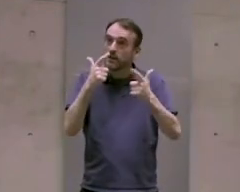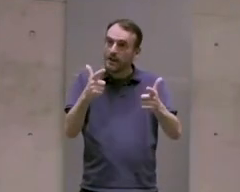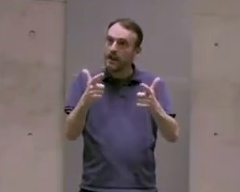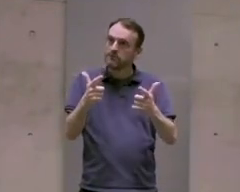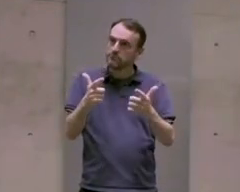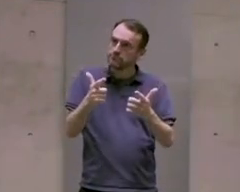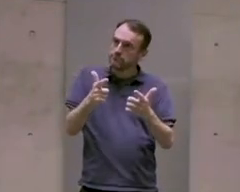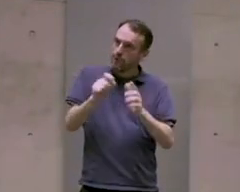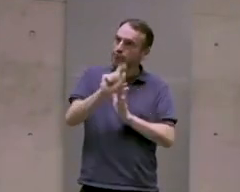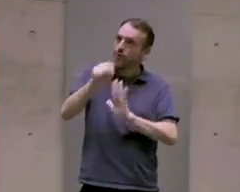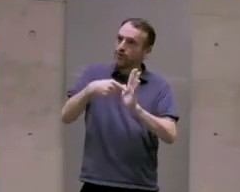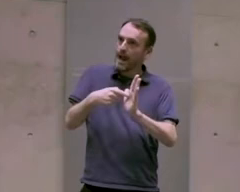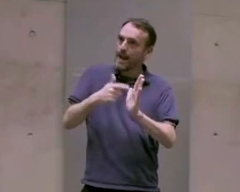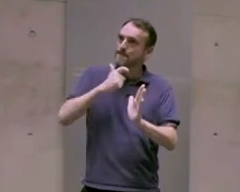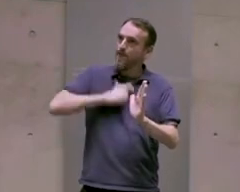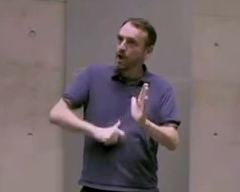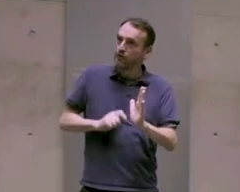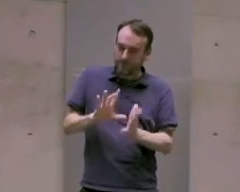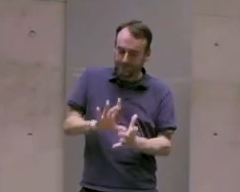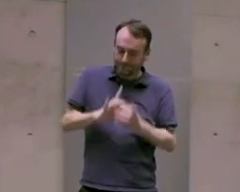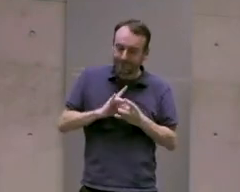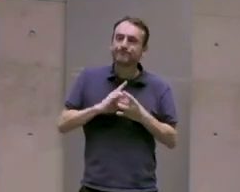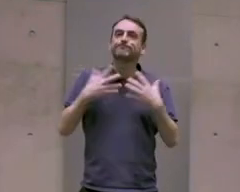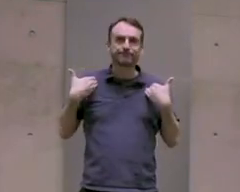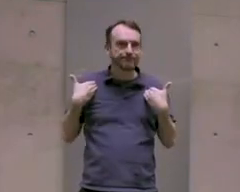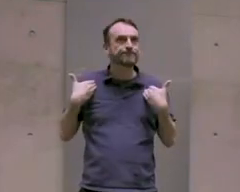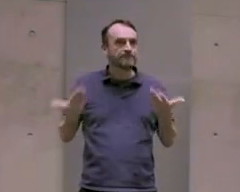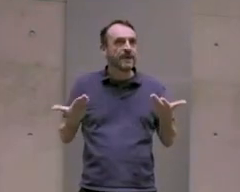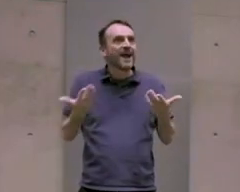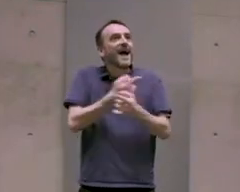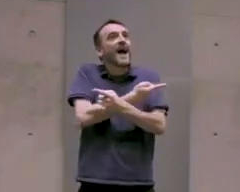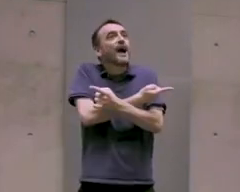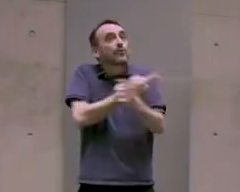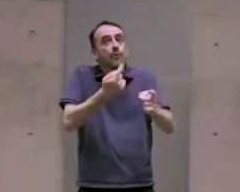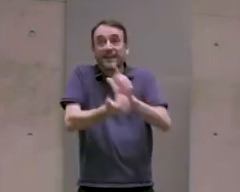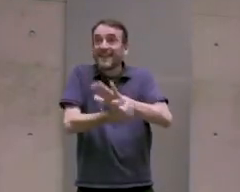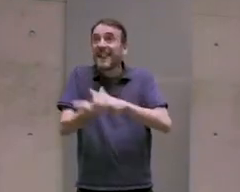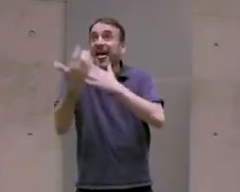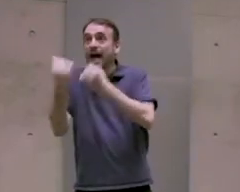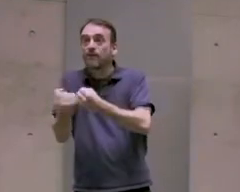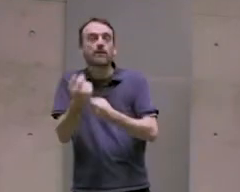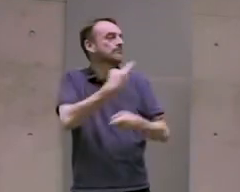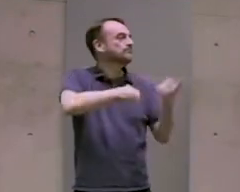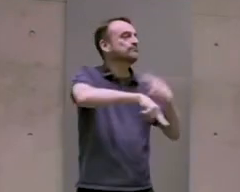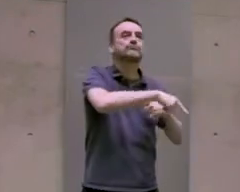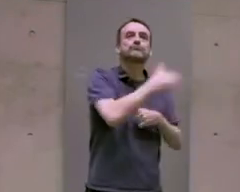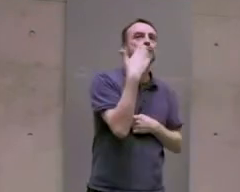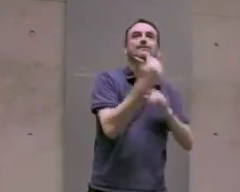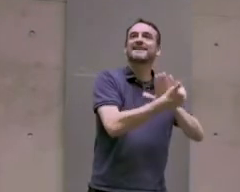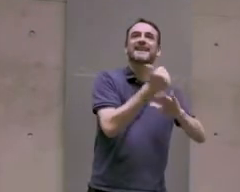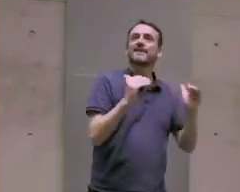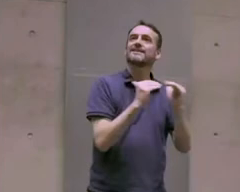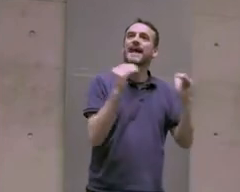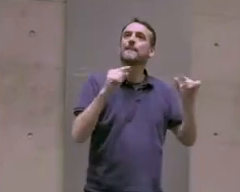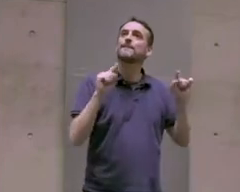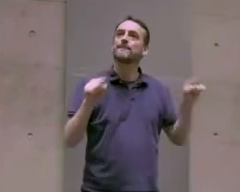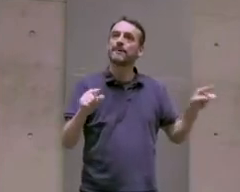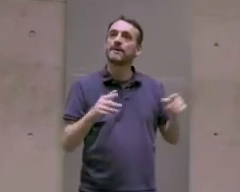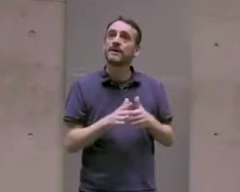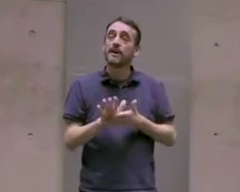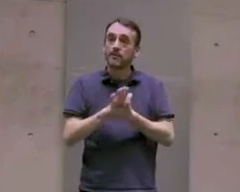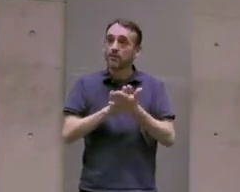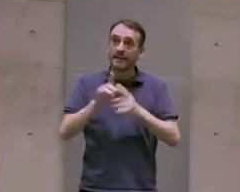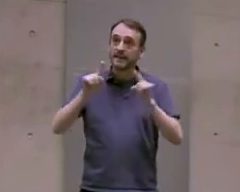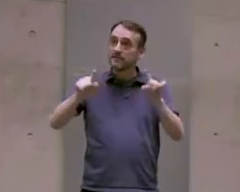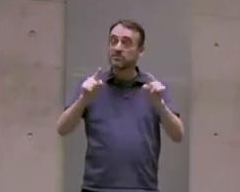But also, that's the thing that you're equipped to do that no one else is going to do. So in theory, there's going to be less competition in the craft.